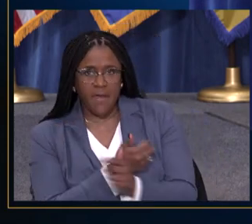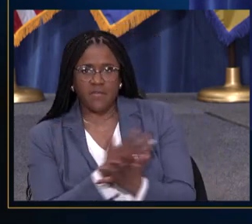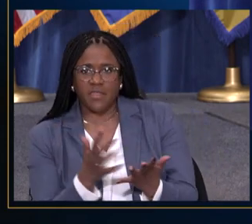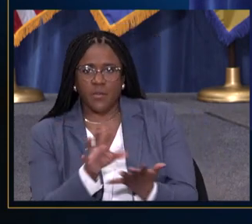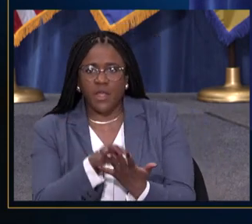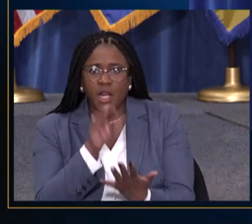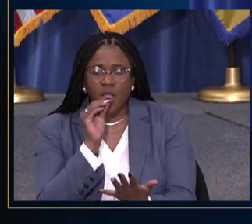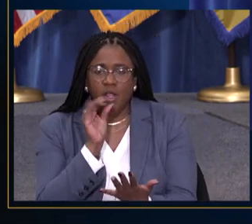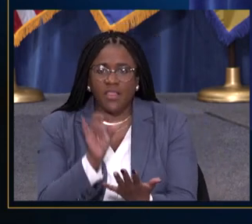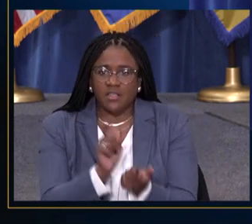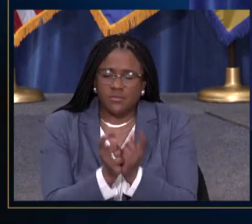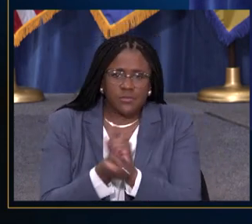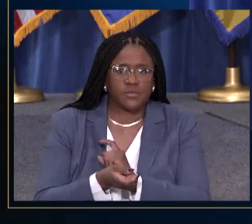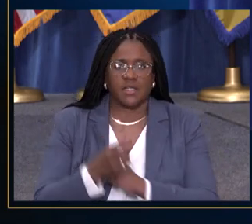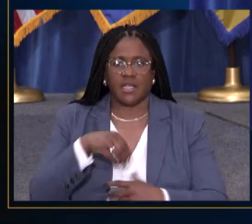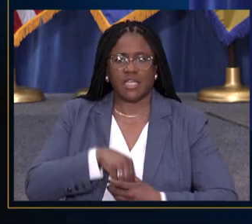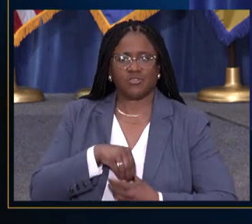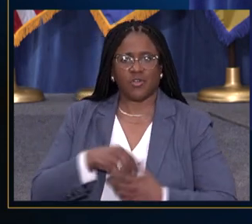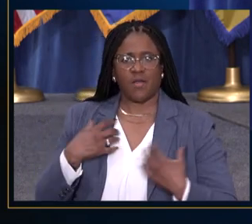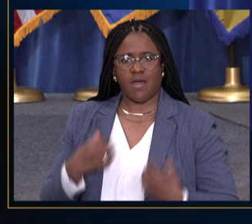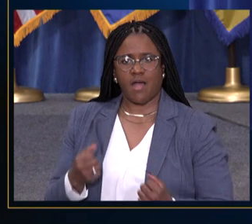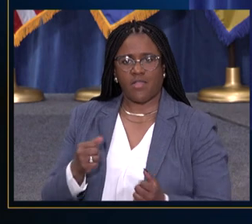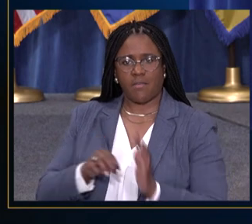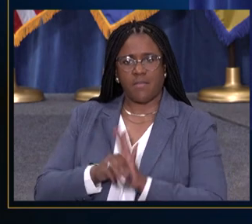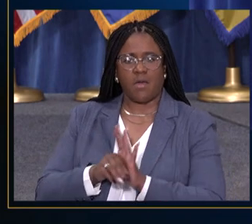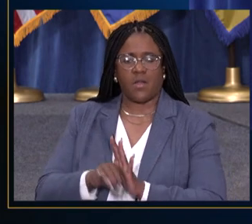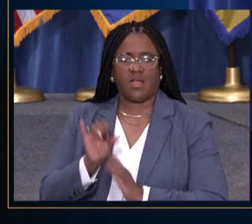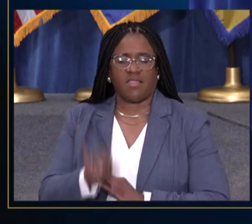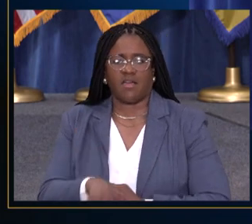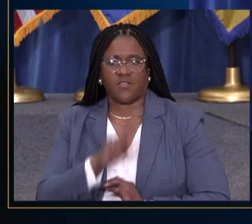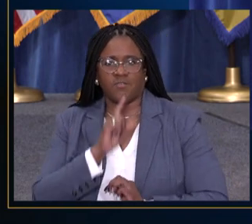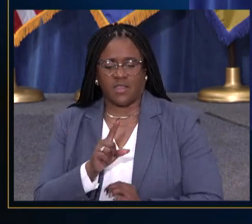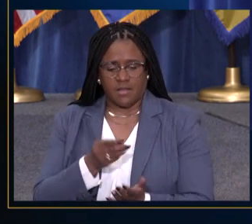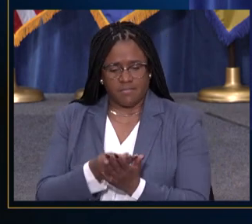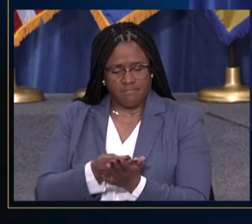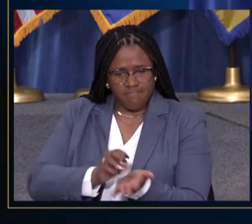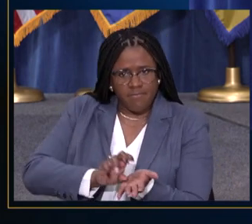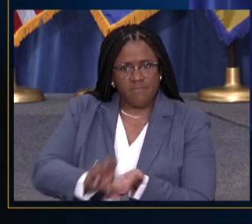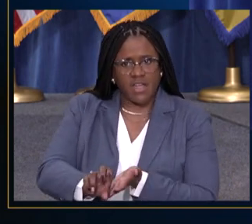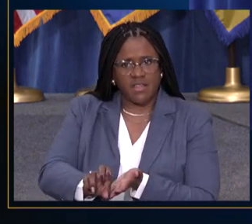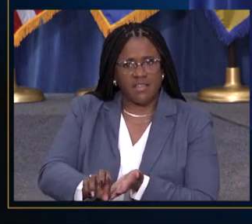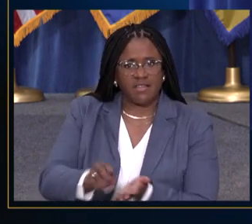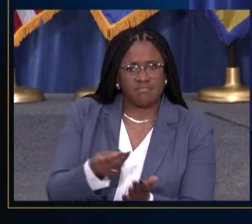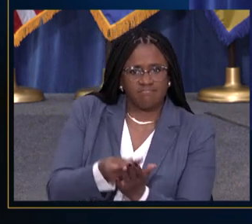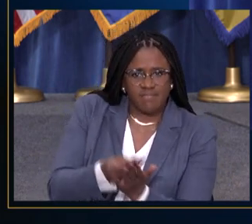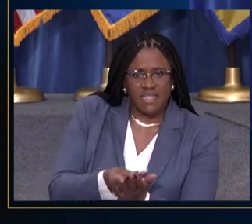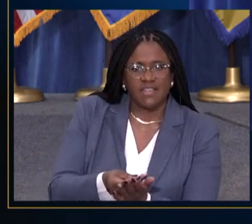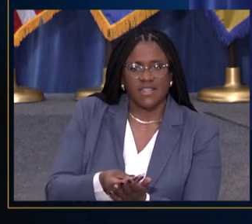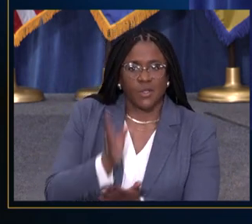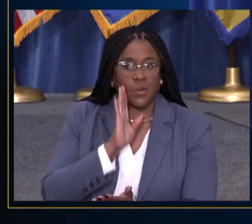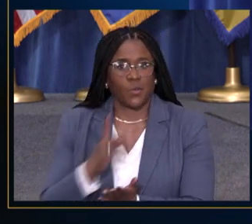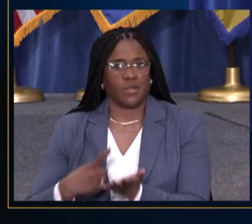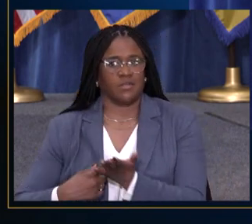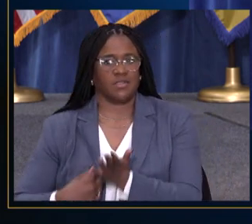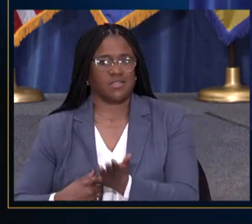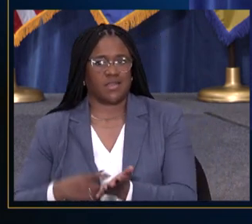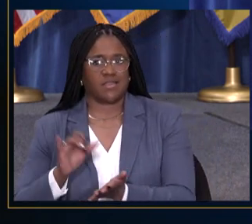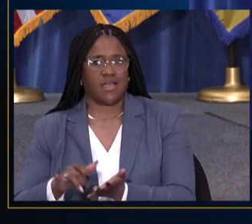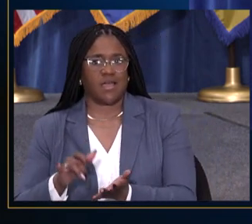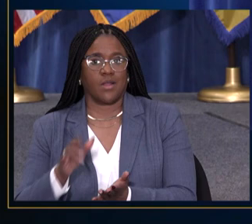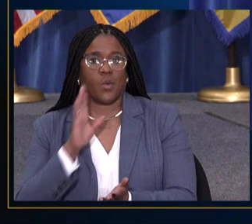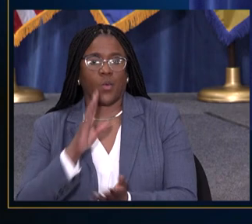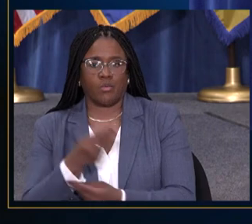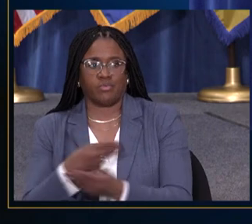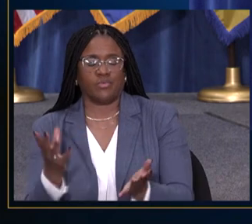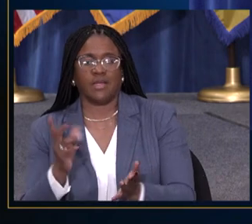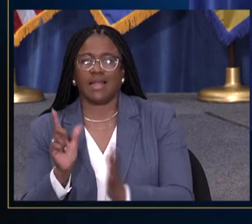the Transforming Maternal Health model, which the funding and applications will come out a little bit later in the spring. But this